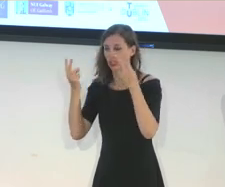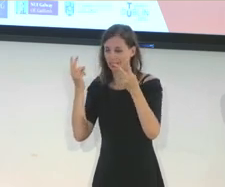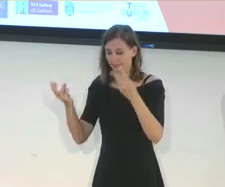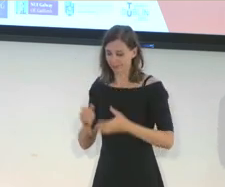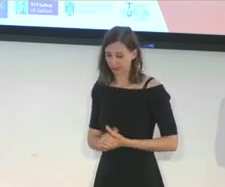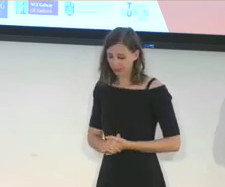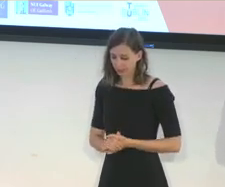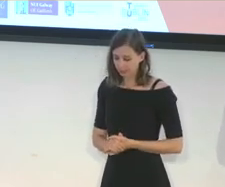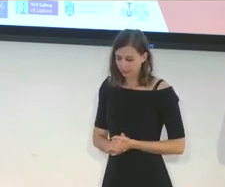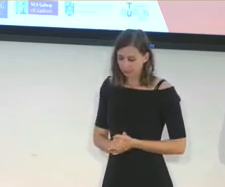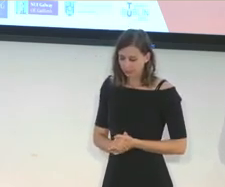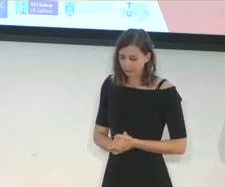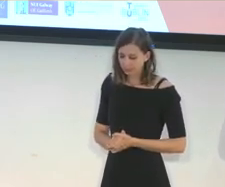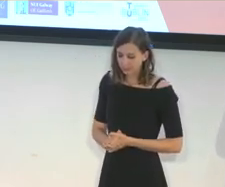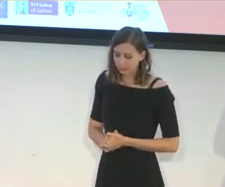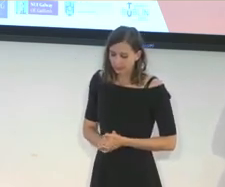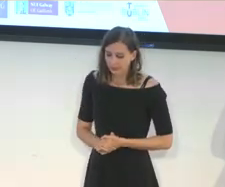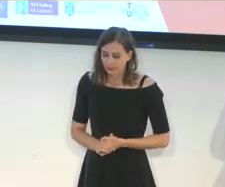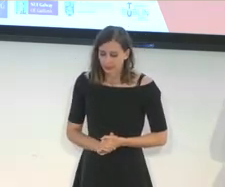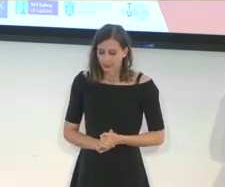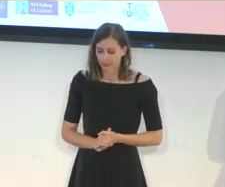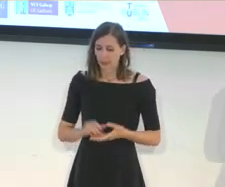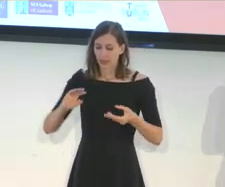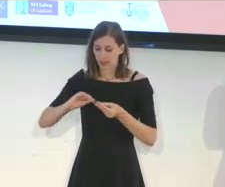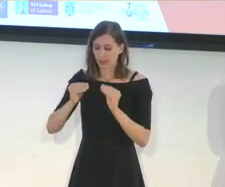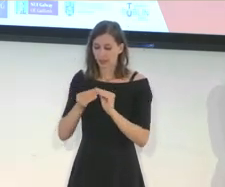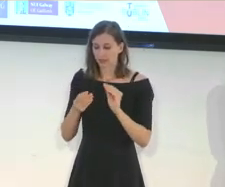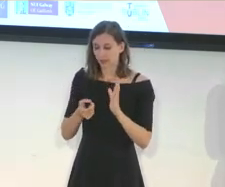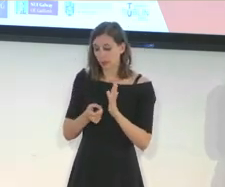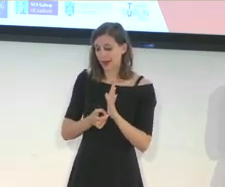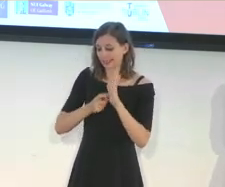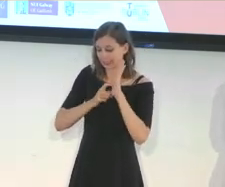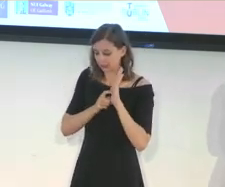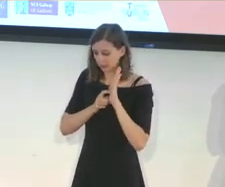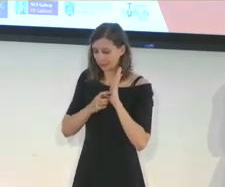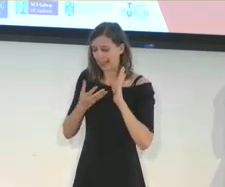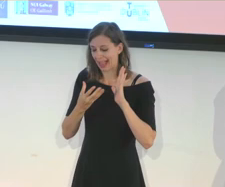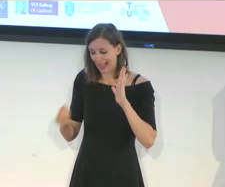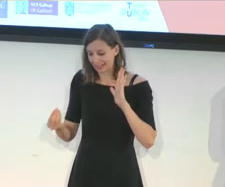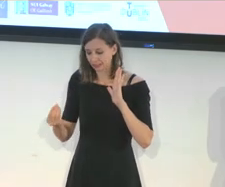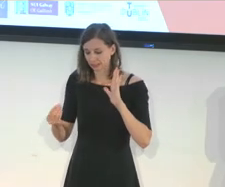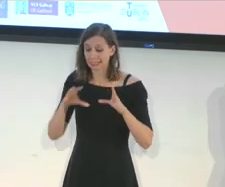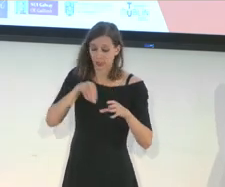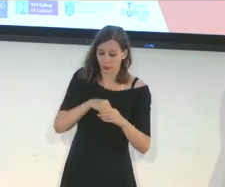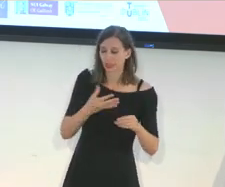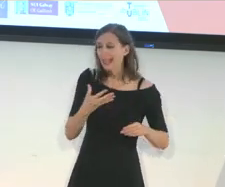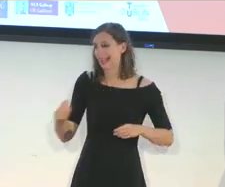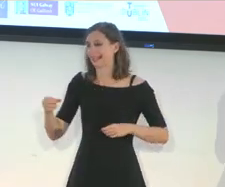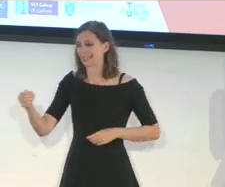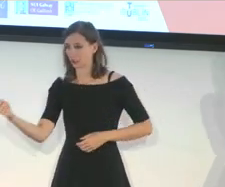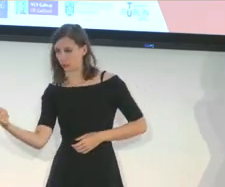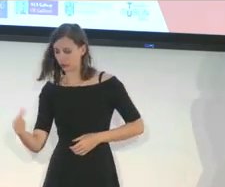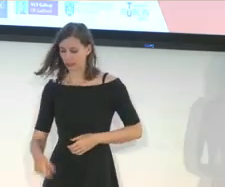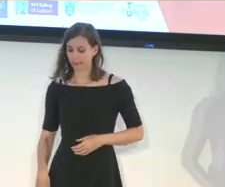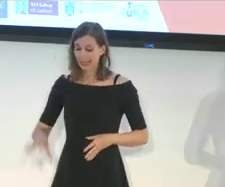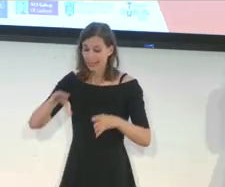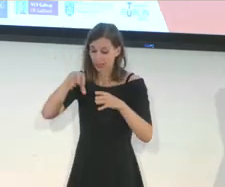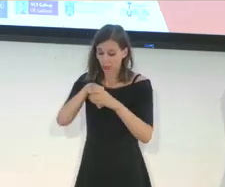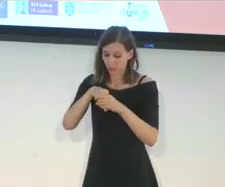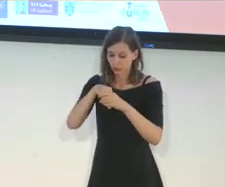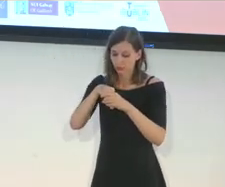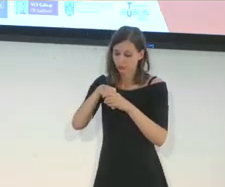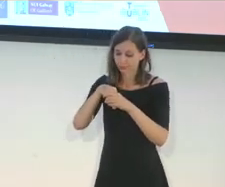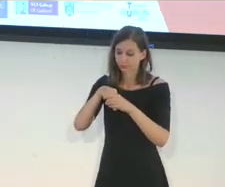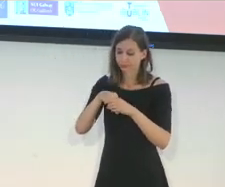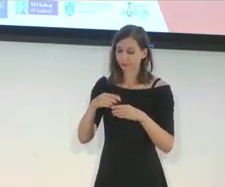There were a number of inclusion and exclusion criteria in this. So for inclusion, I took studies that were published